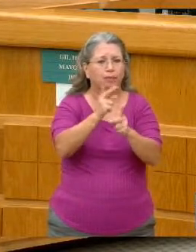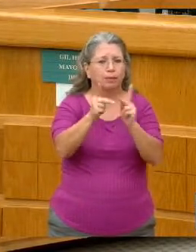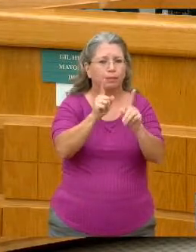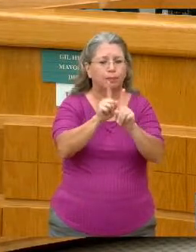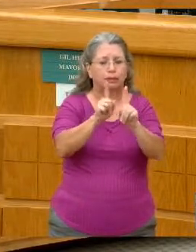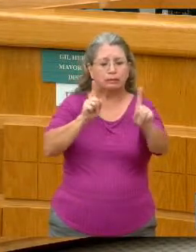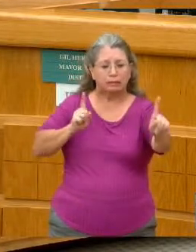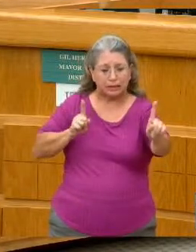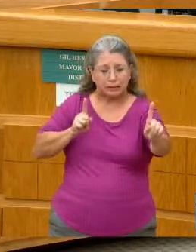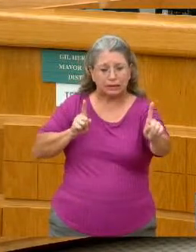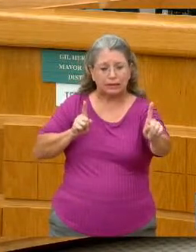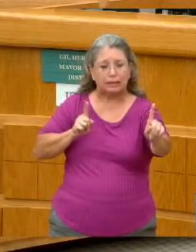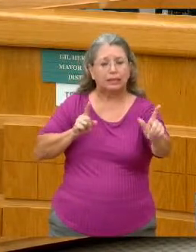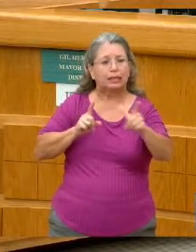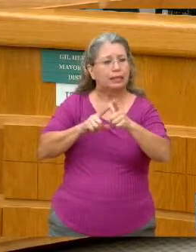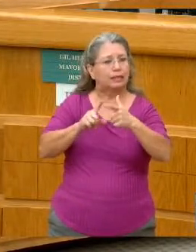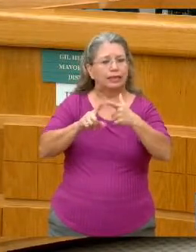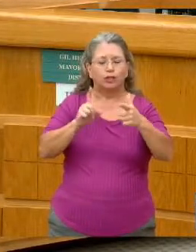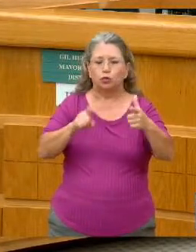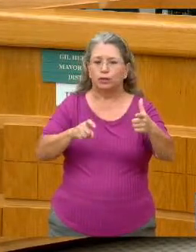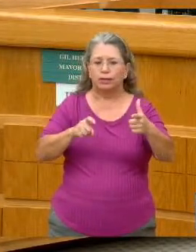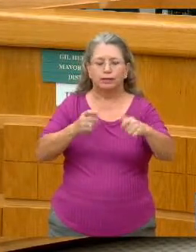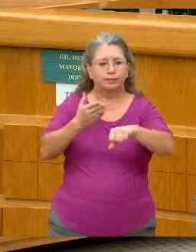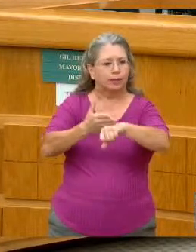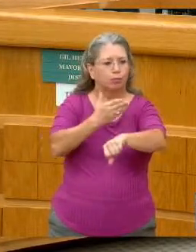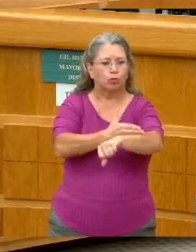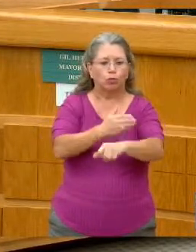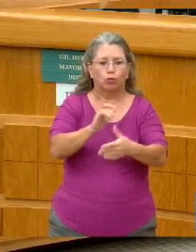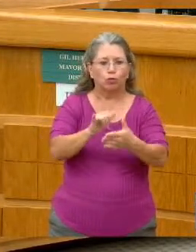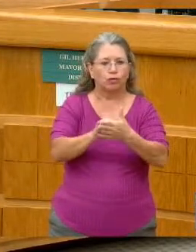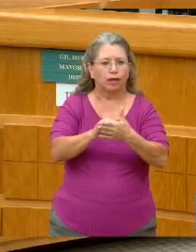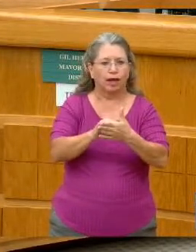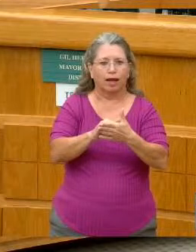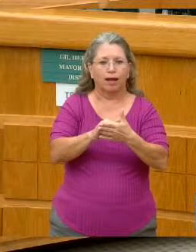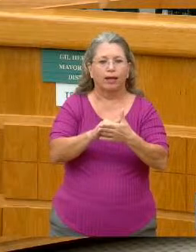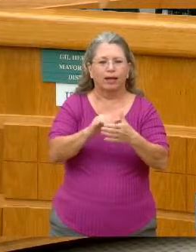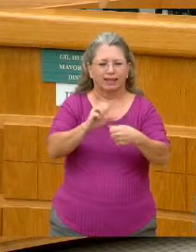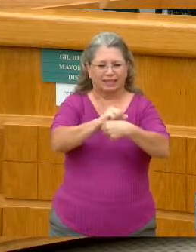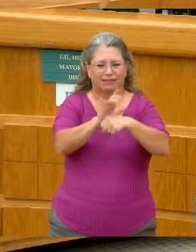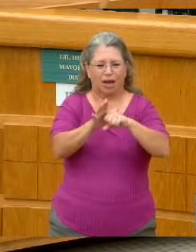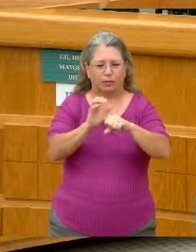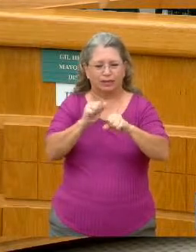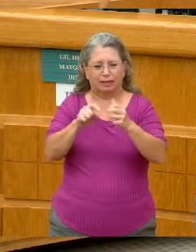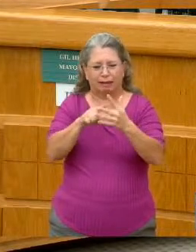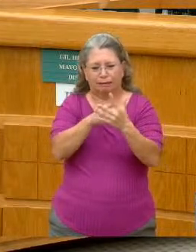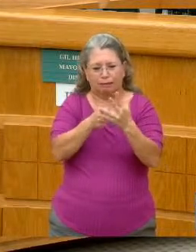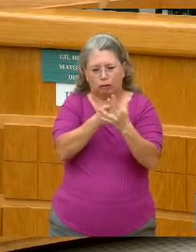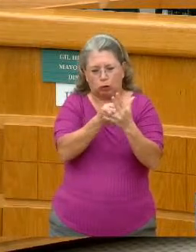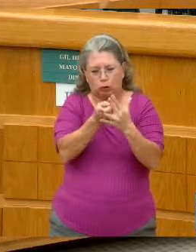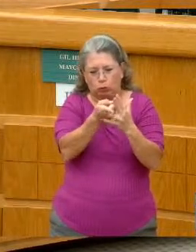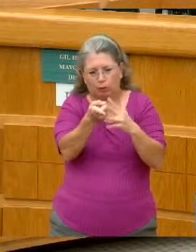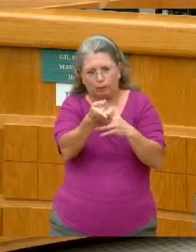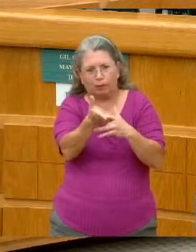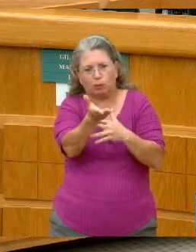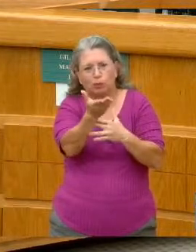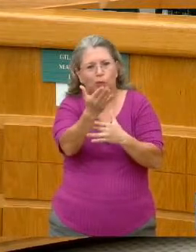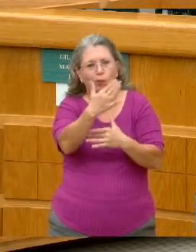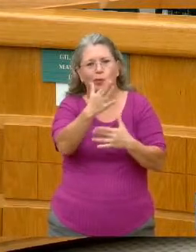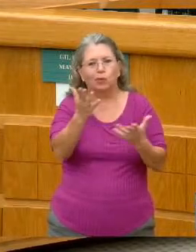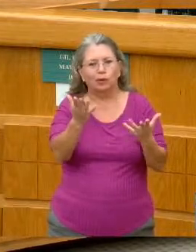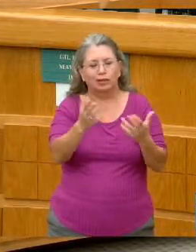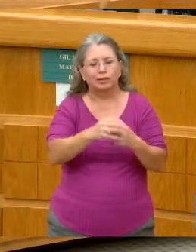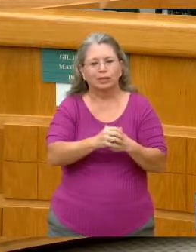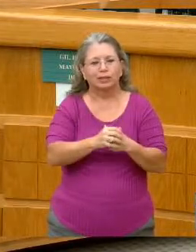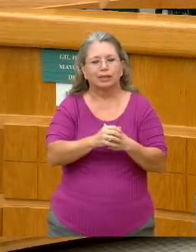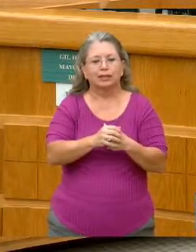a hole for it to get through, it will. That's how we got in the situation that we're in now. It's not a new thing for people to wear masks, and